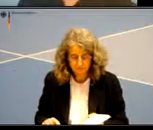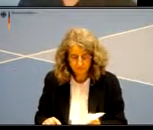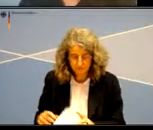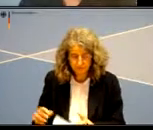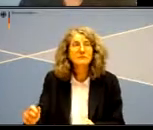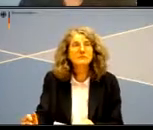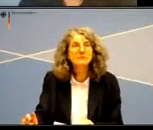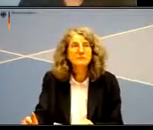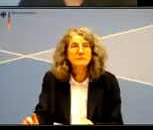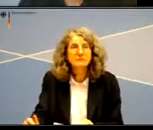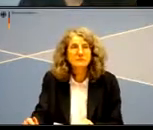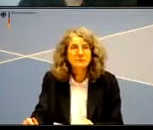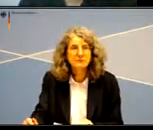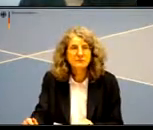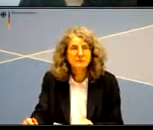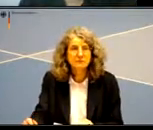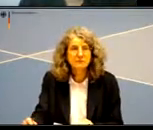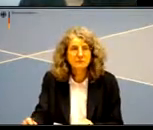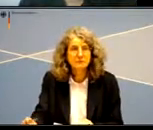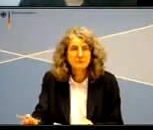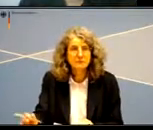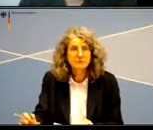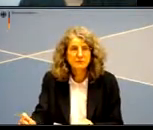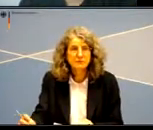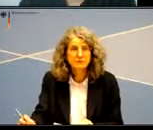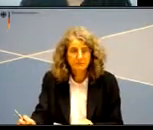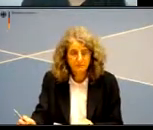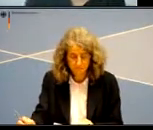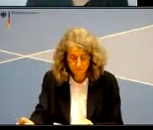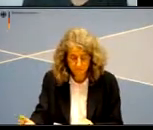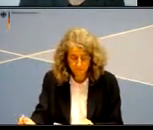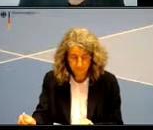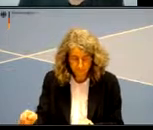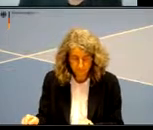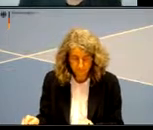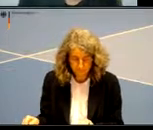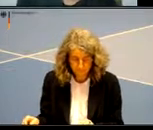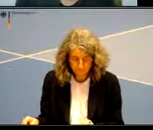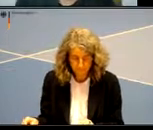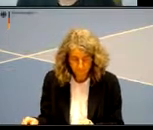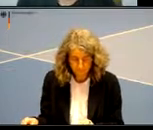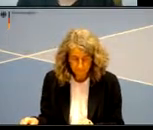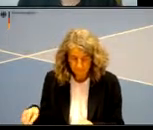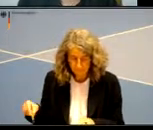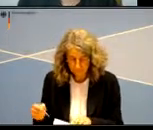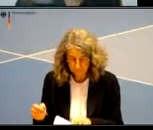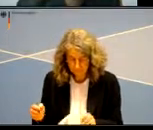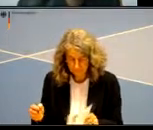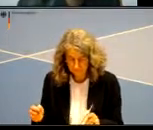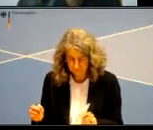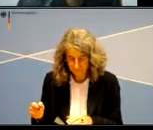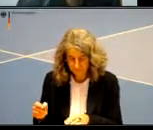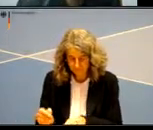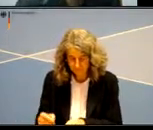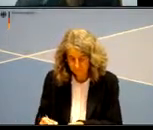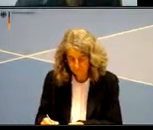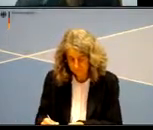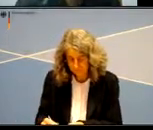in an effective way and in a just way to navigate these waters, to ensure we all have energy, to ensure we